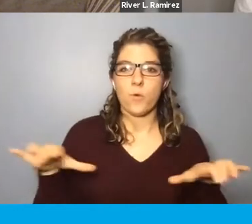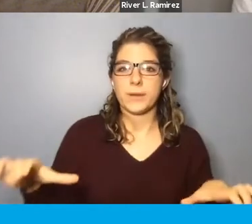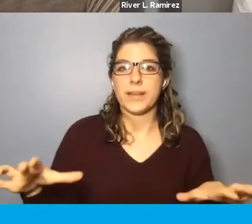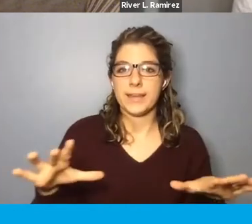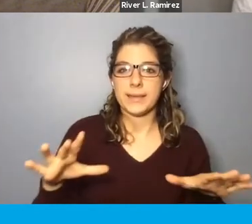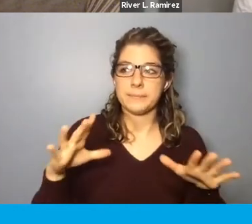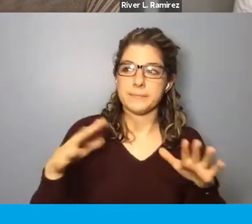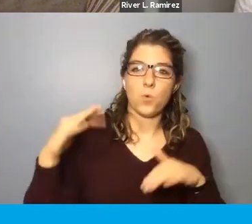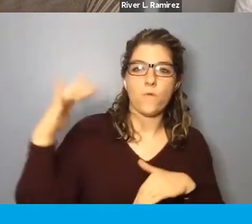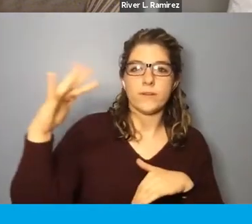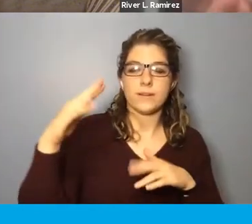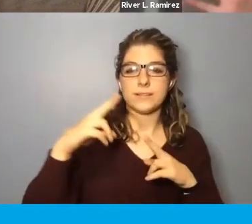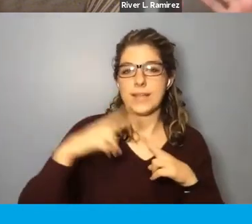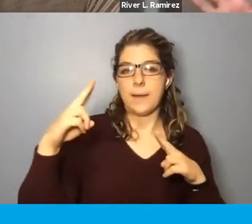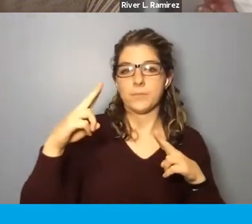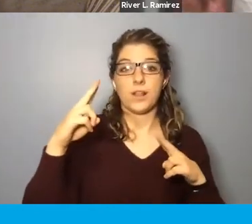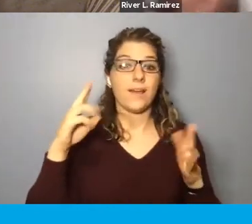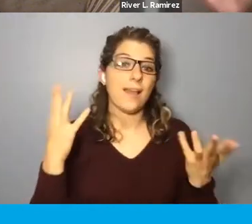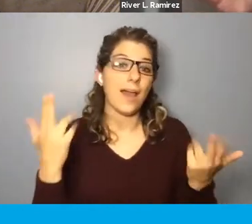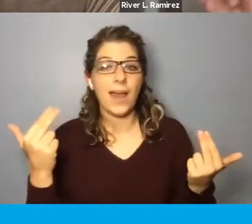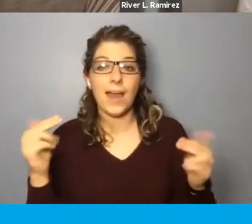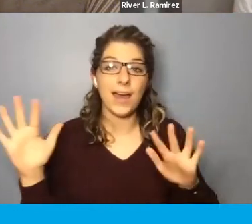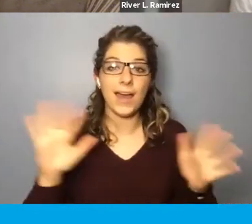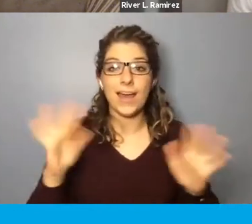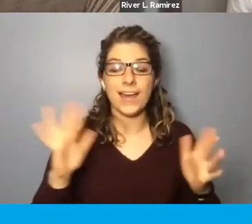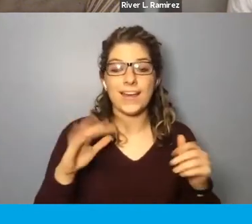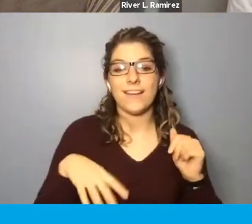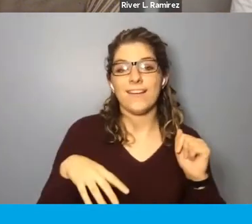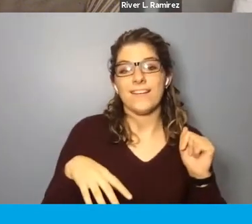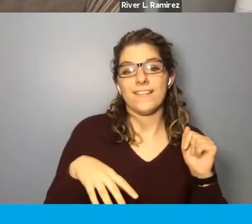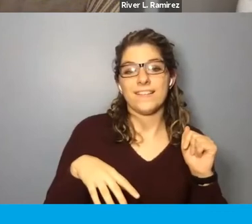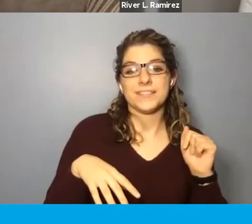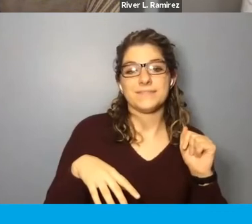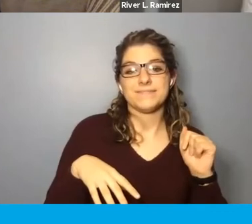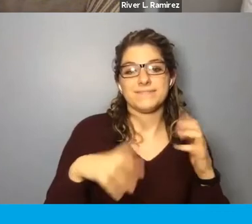the top, so that you're like, oh, ha-ha, like just a little, right. You know,